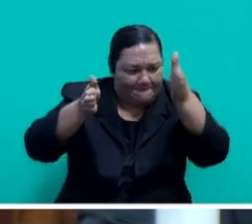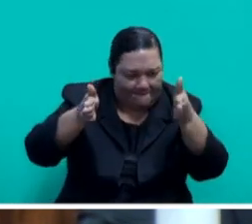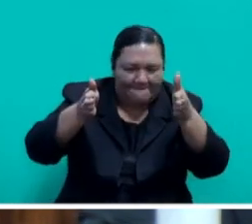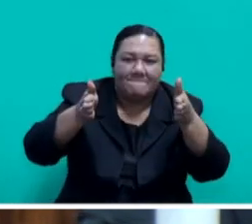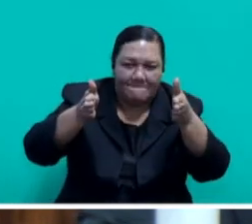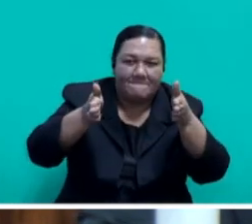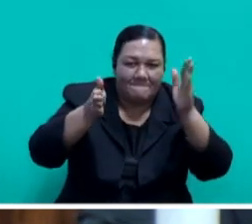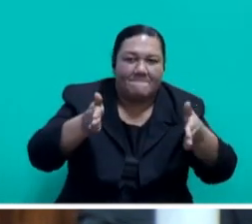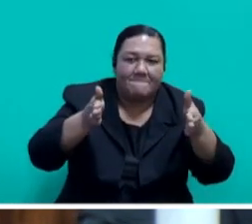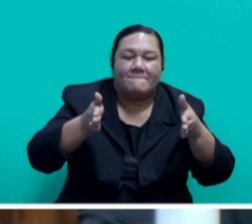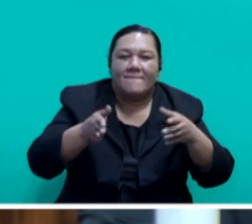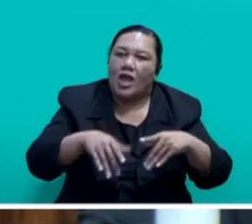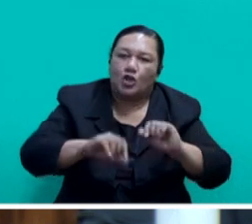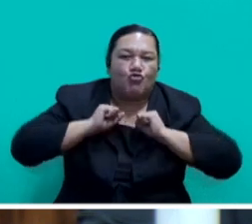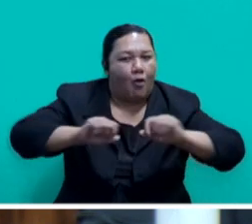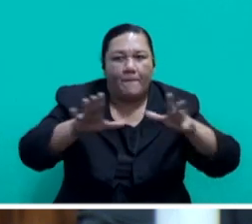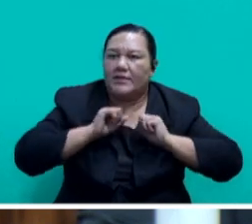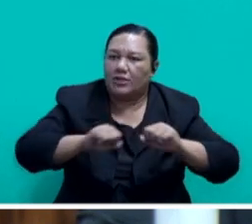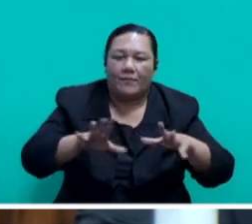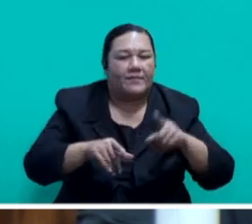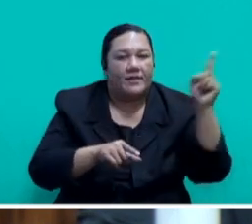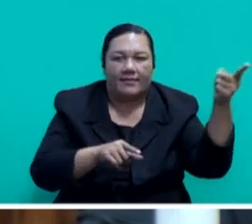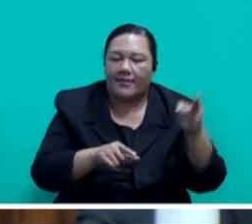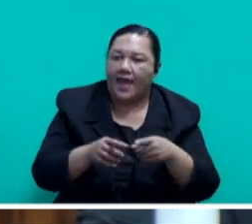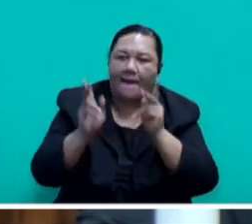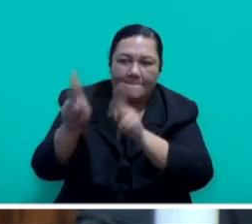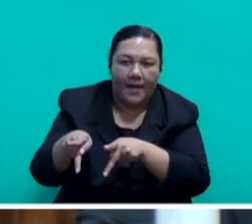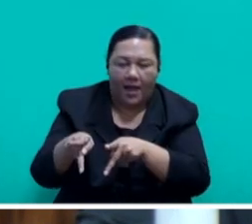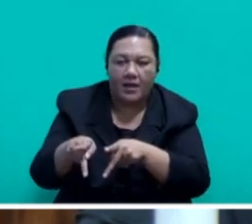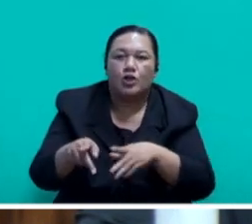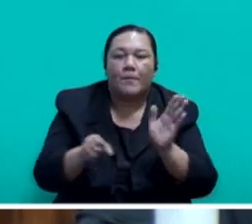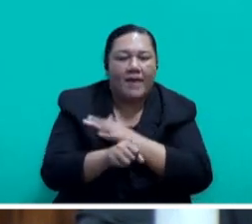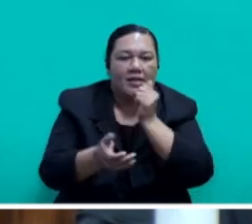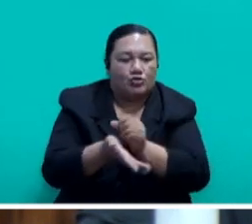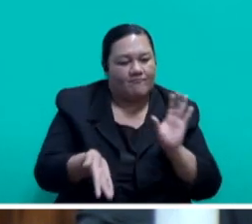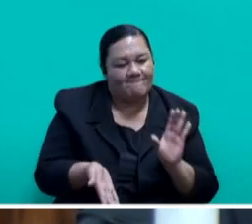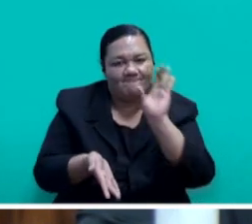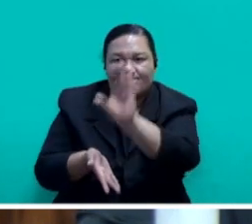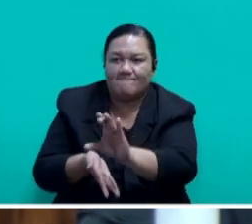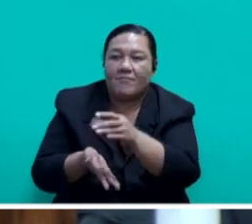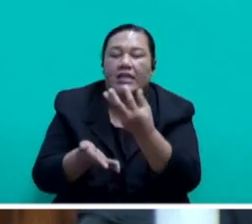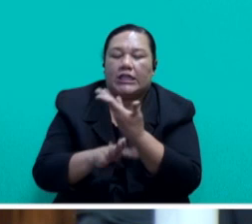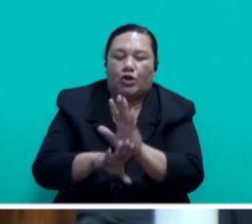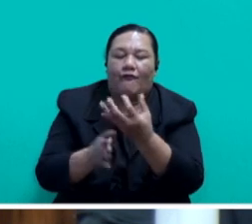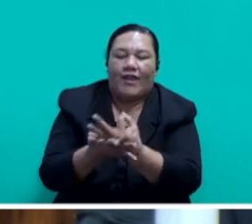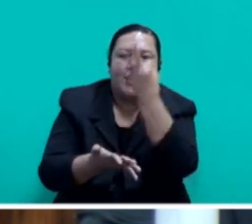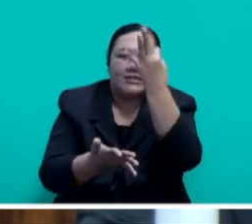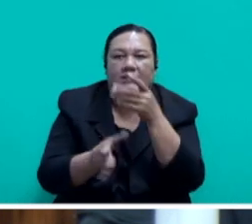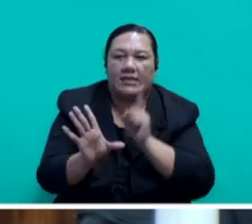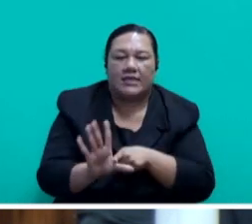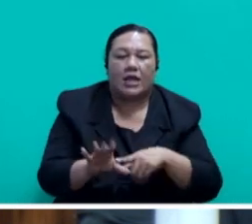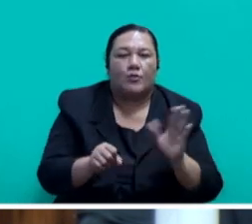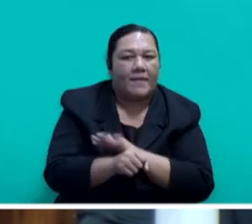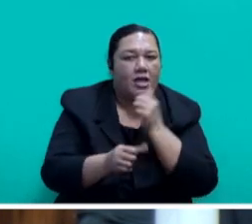in Ba, making the necessary modifications and allocating the required services the new financial year. In the